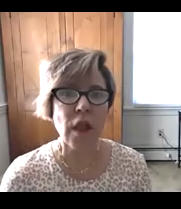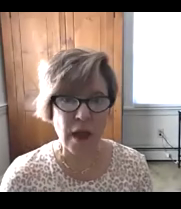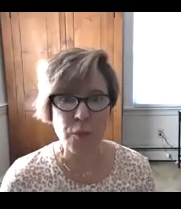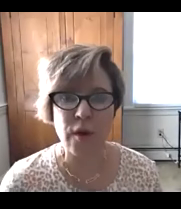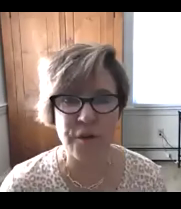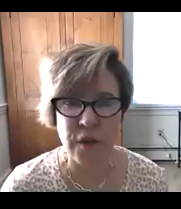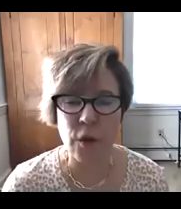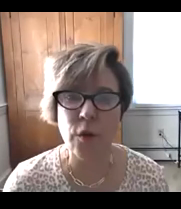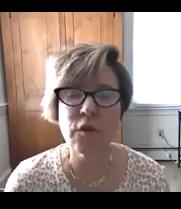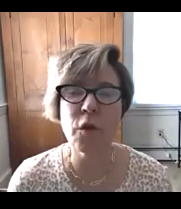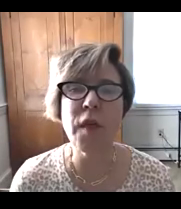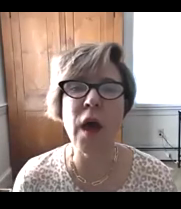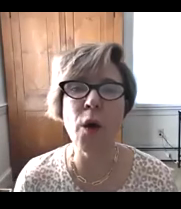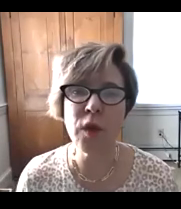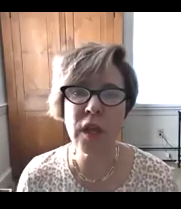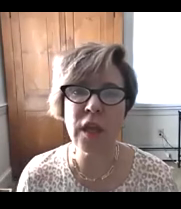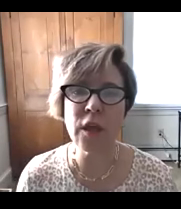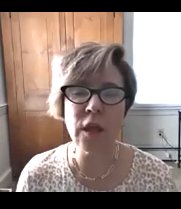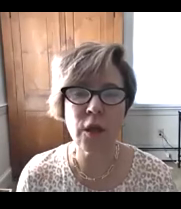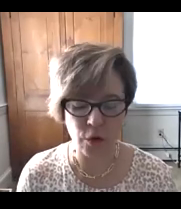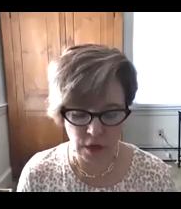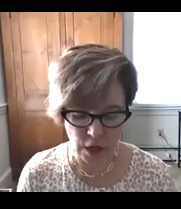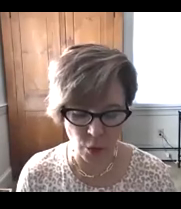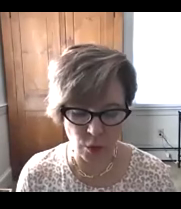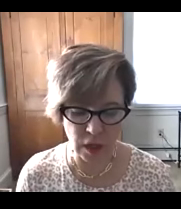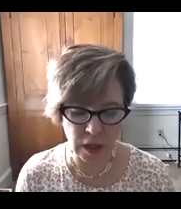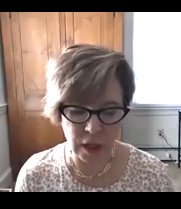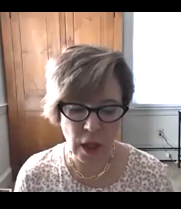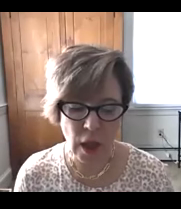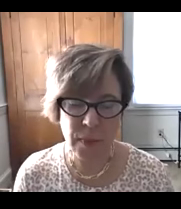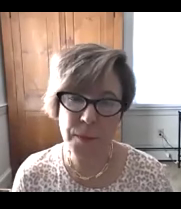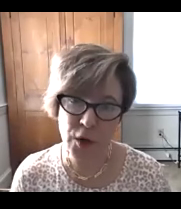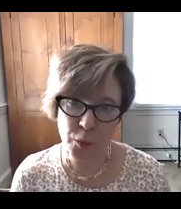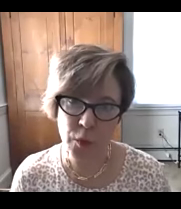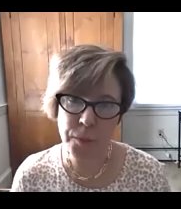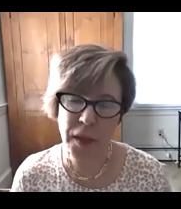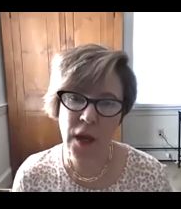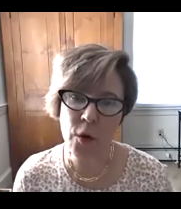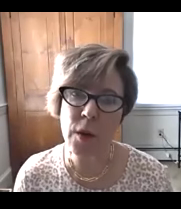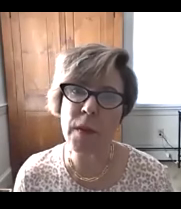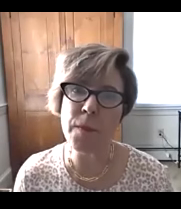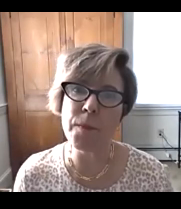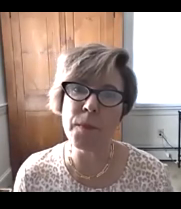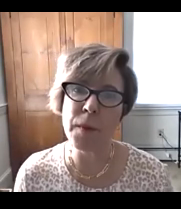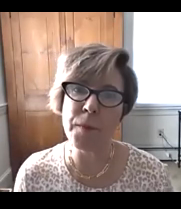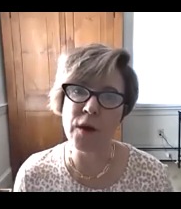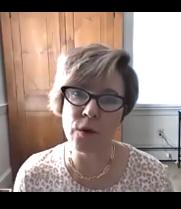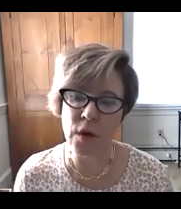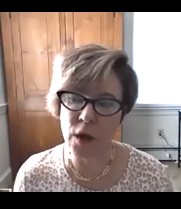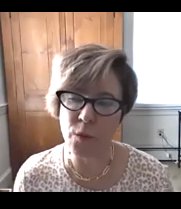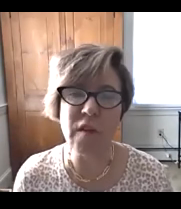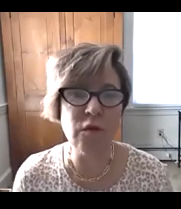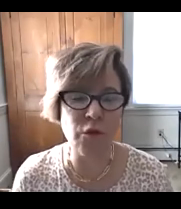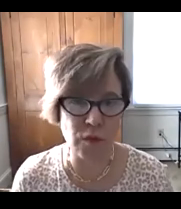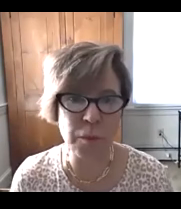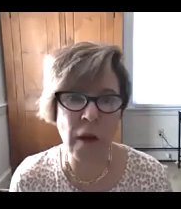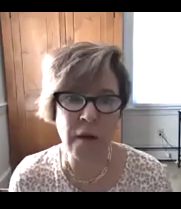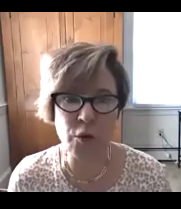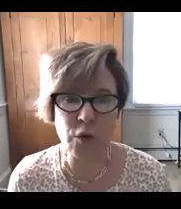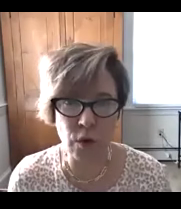the library field so that we could not only be better prepared and be better